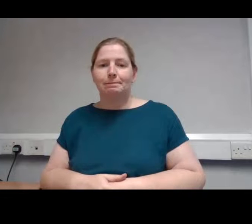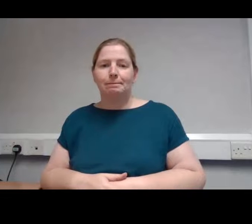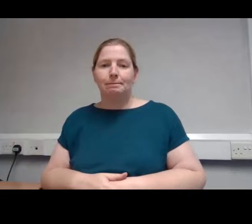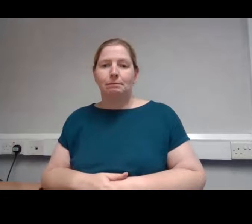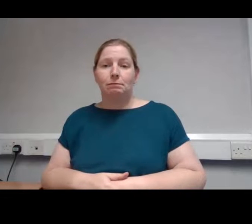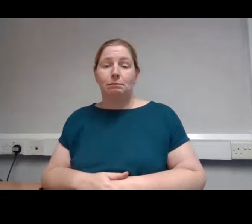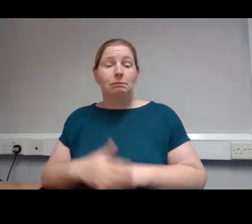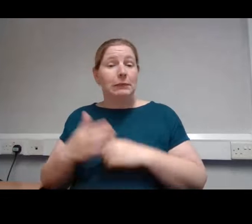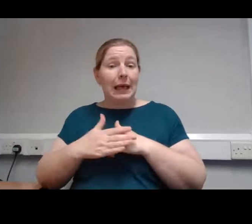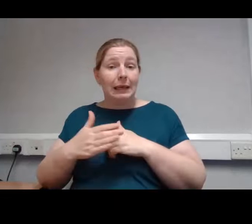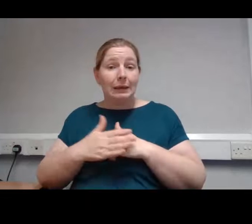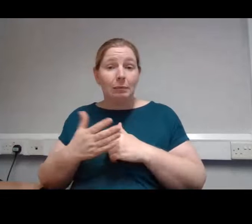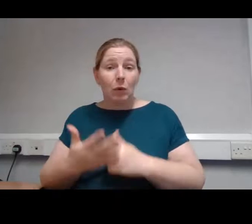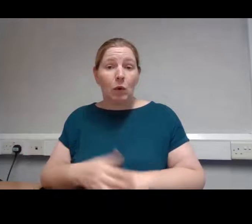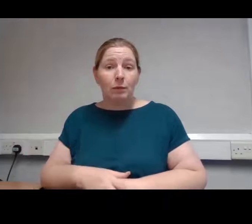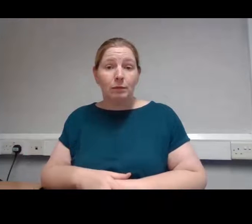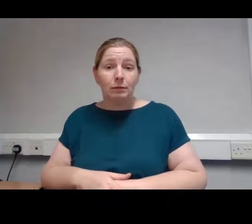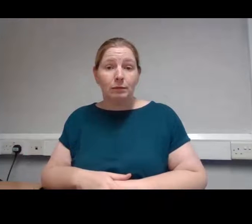Are there any other questions?